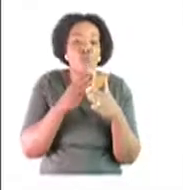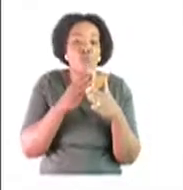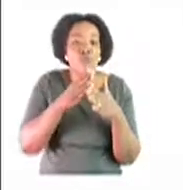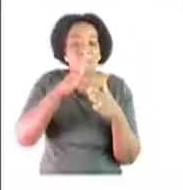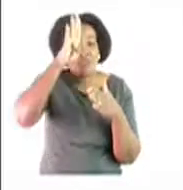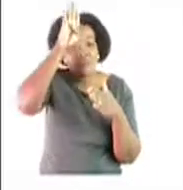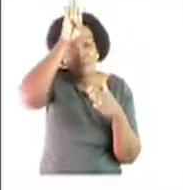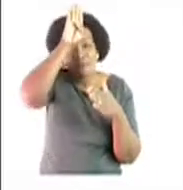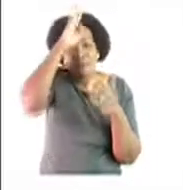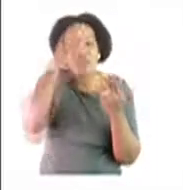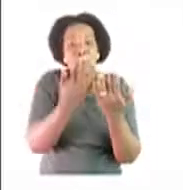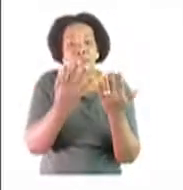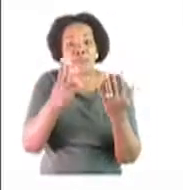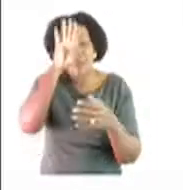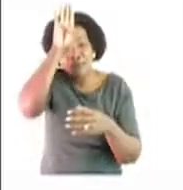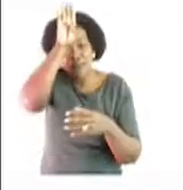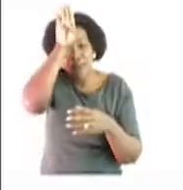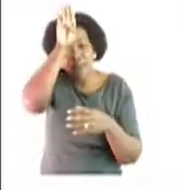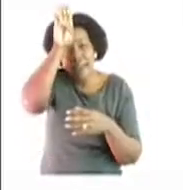a firefighter.